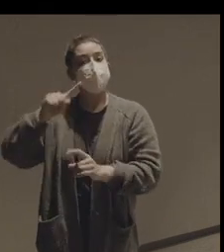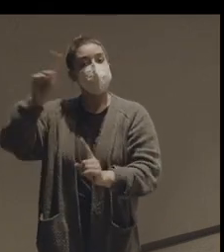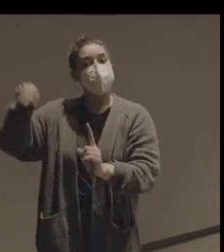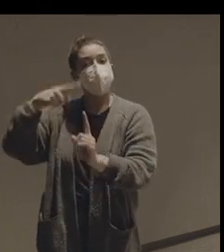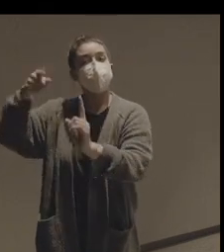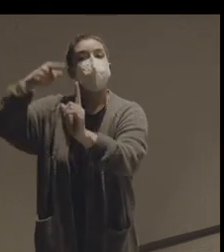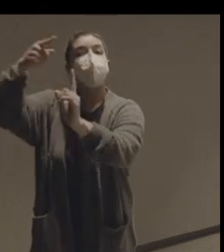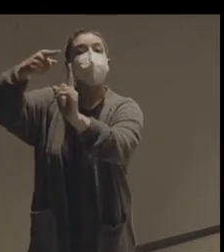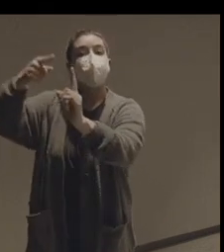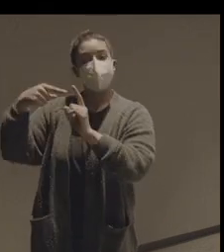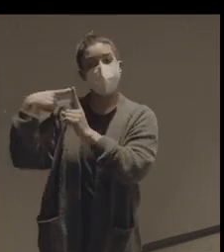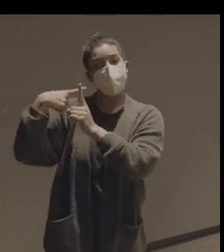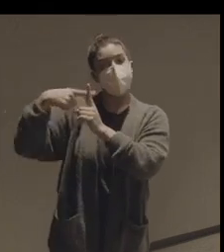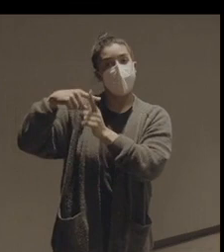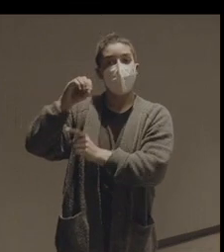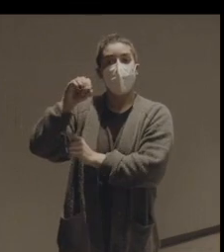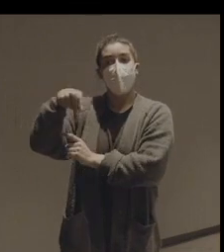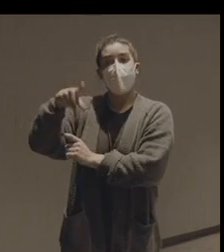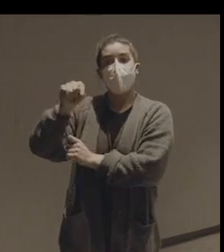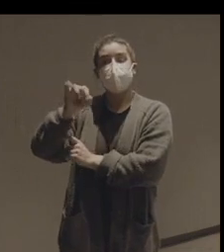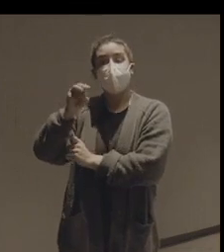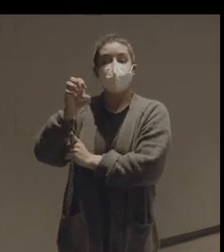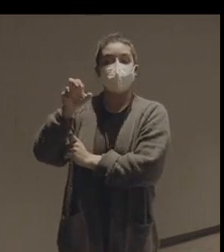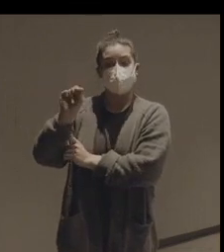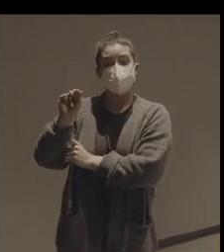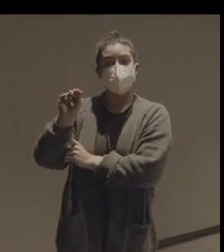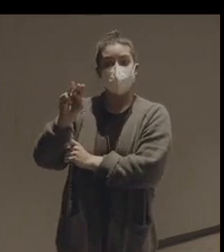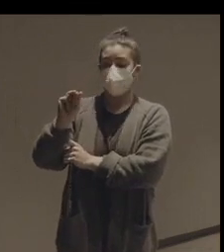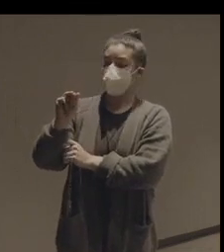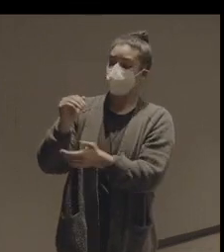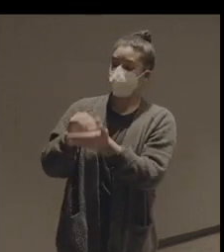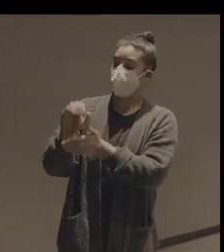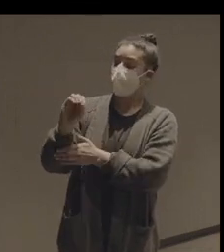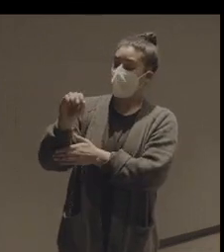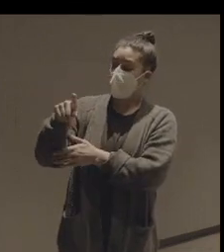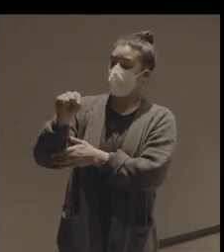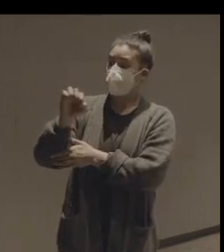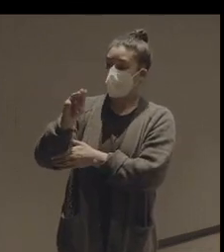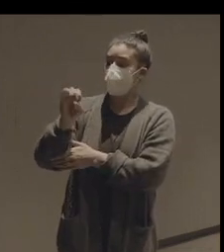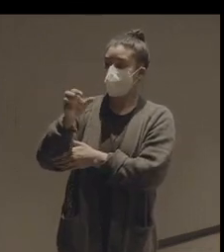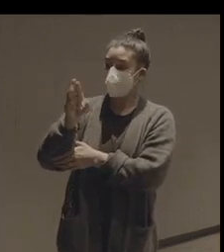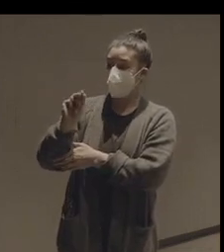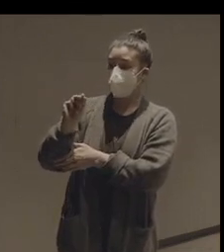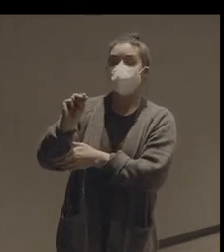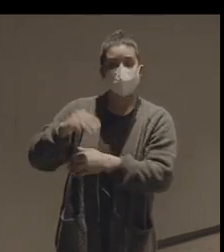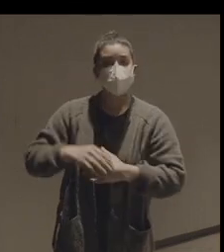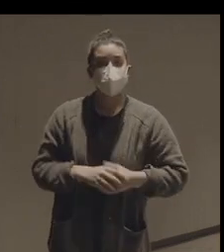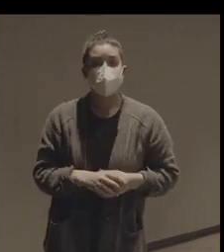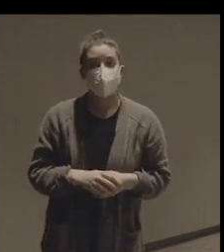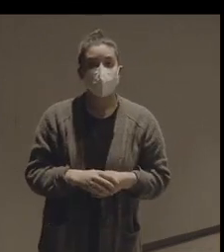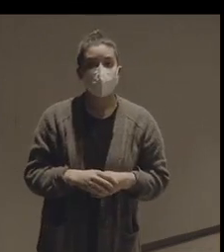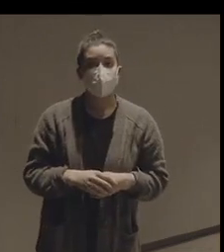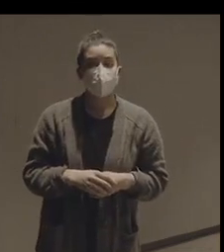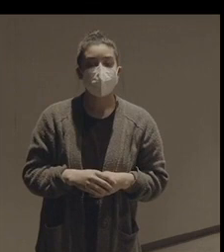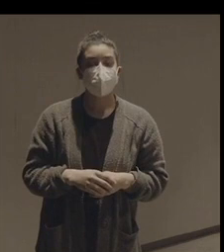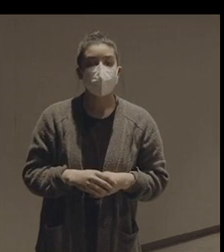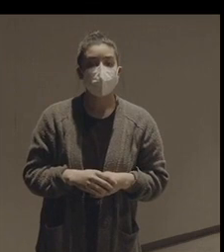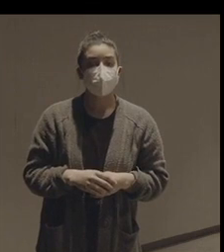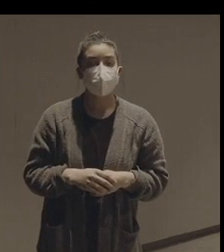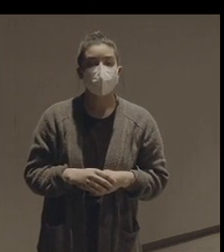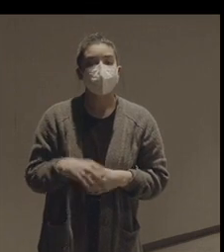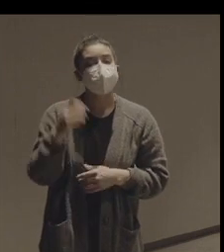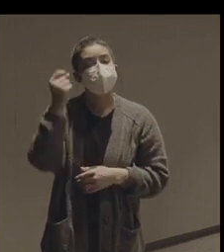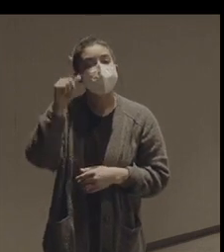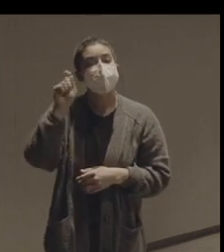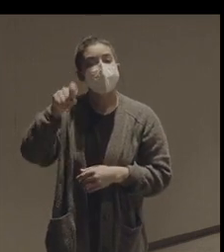possibility. Like Pashgian's work and like consciousness, it's hard to pinpoint and define borders or